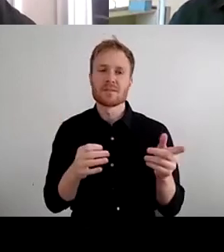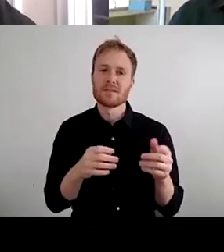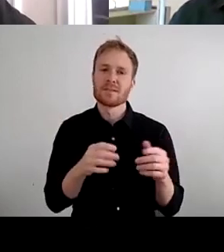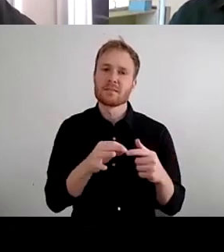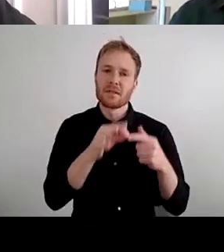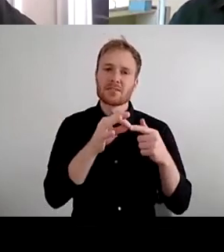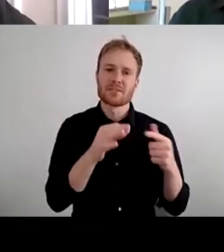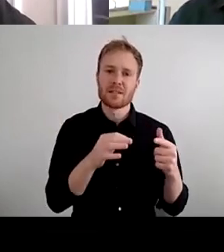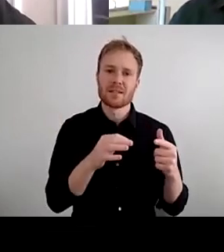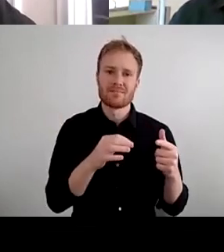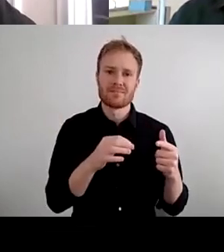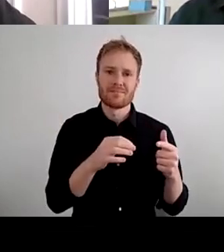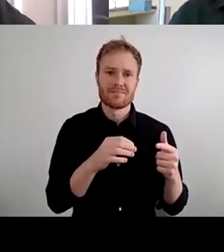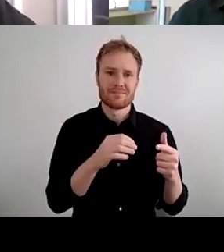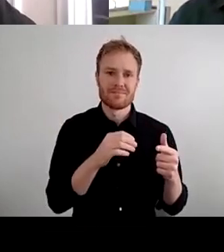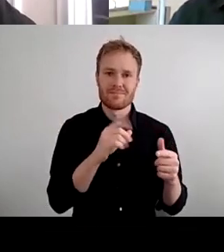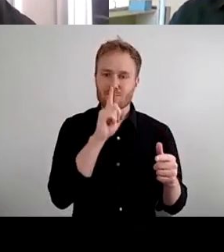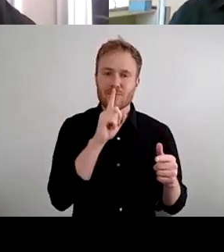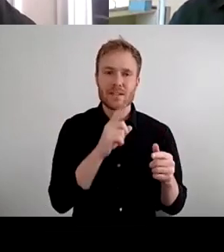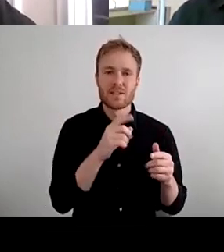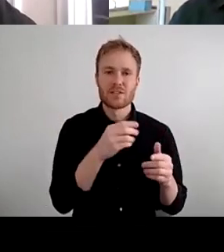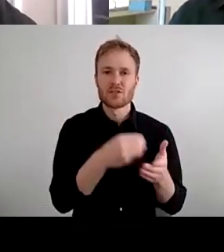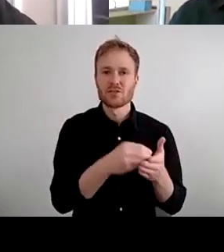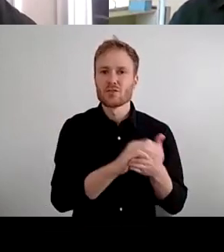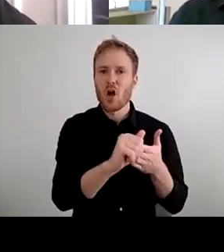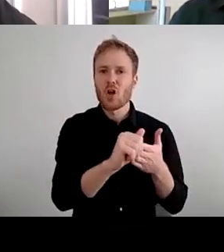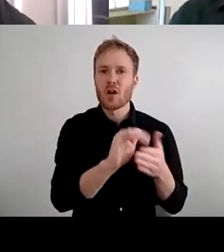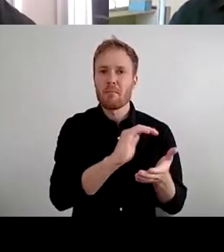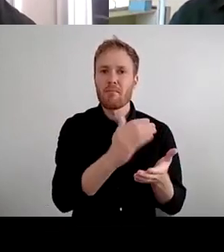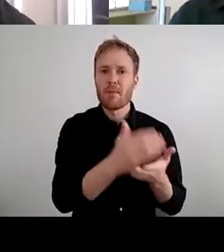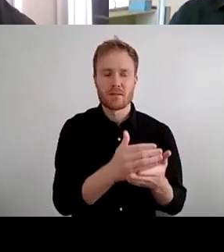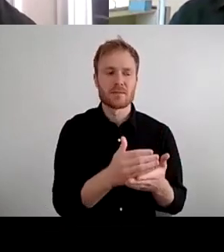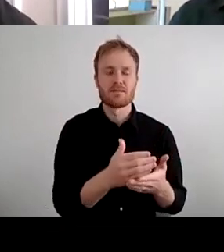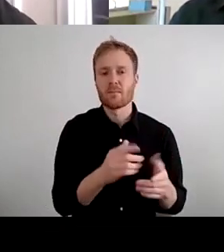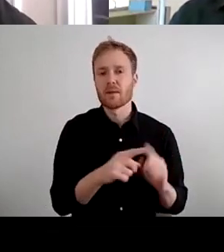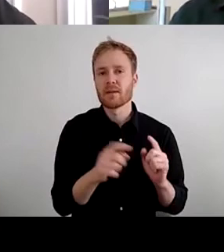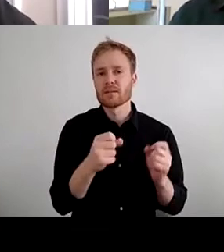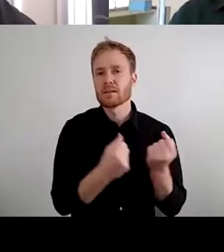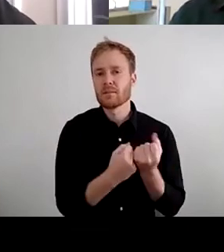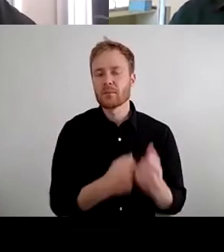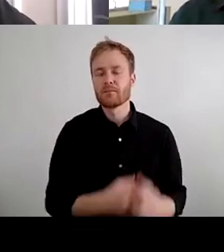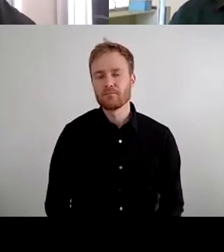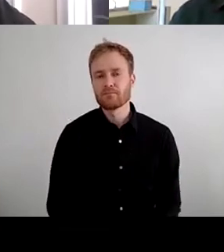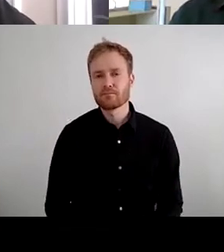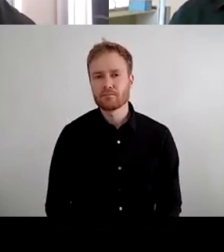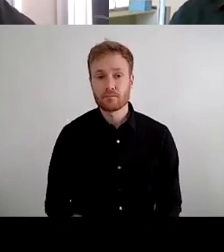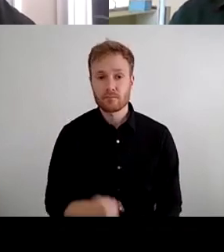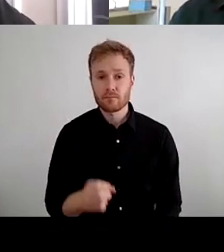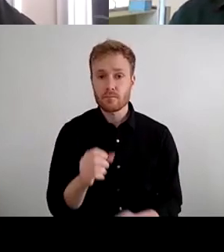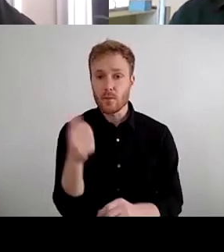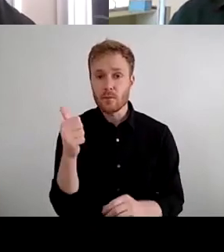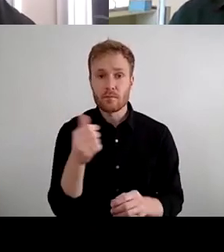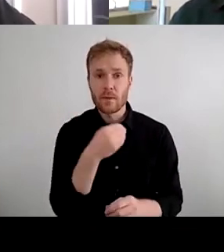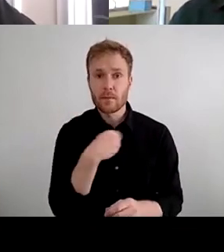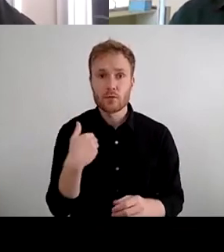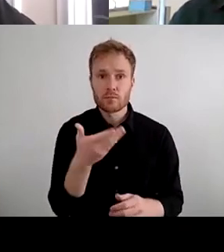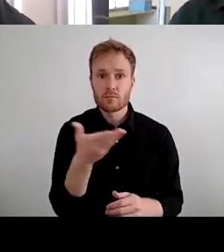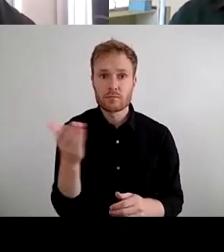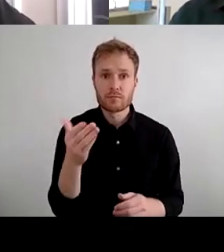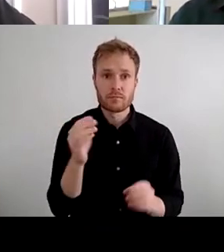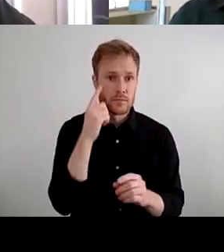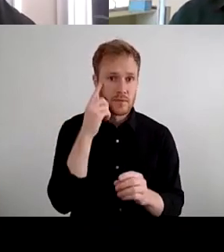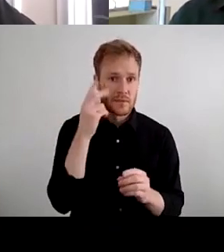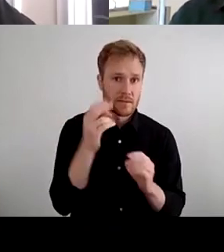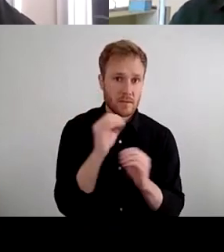you. Thank you. Anything else from members? Seeing none, all those in favor say